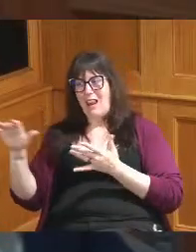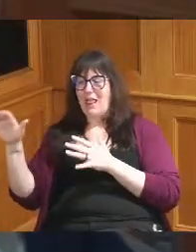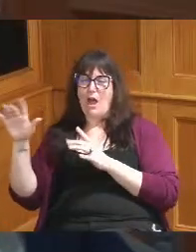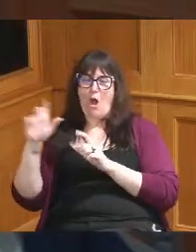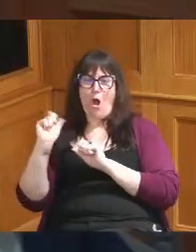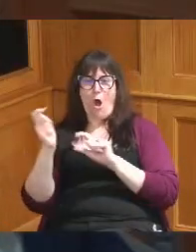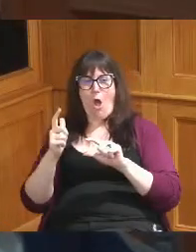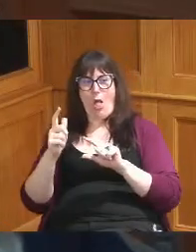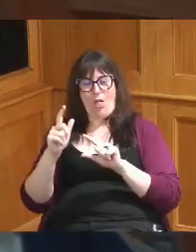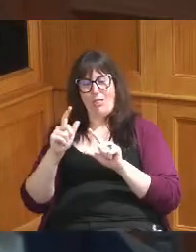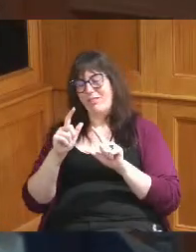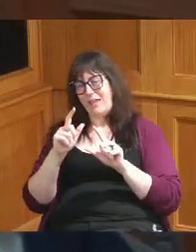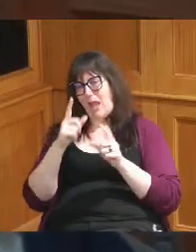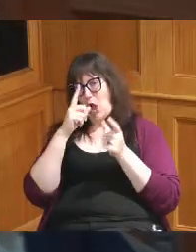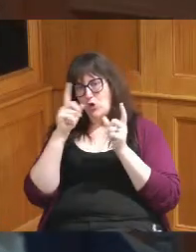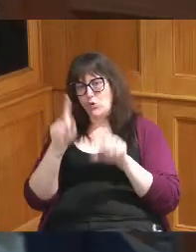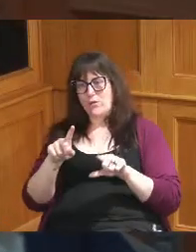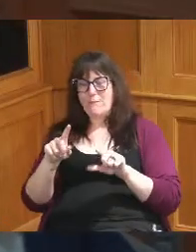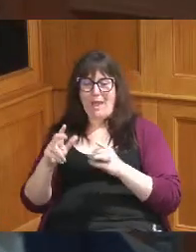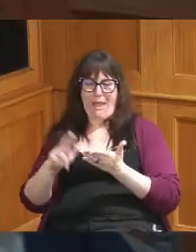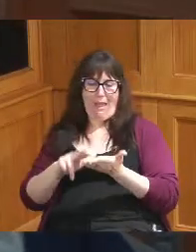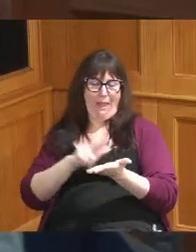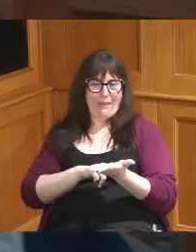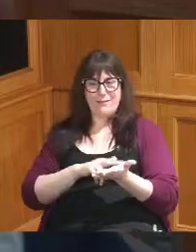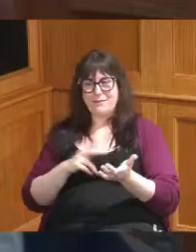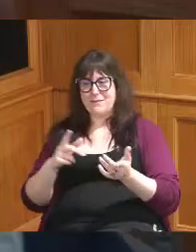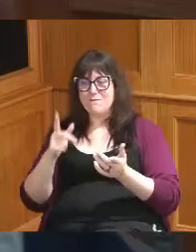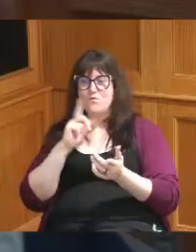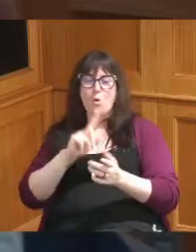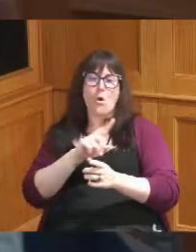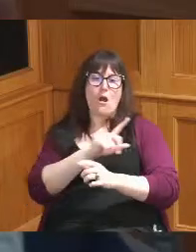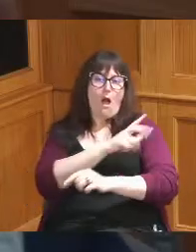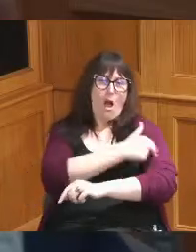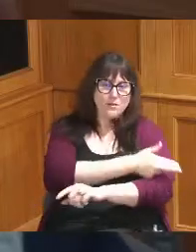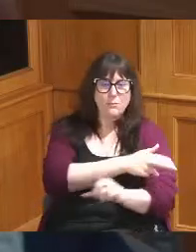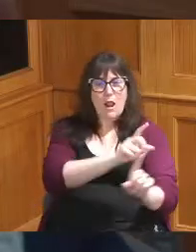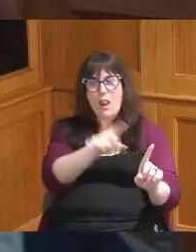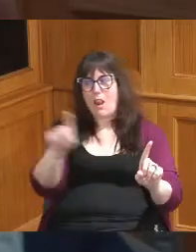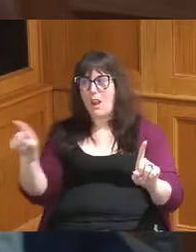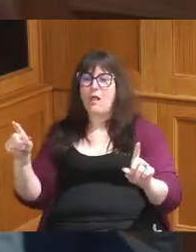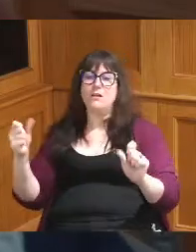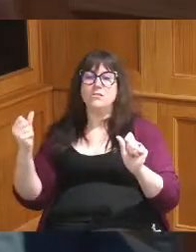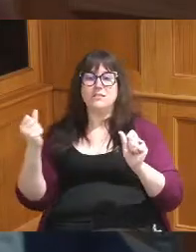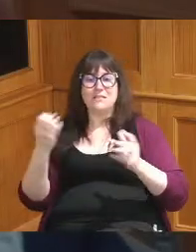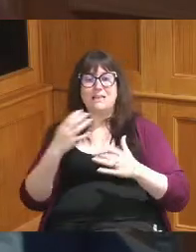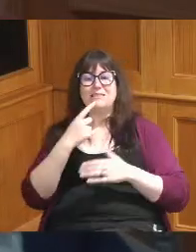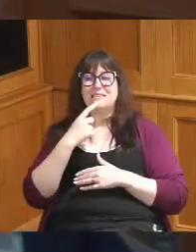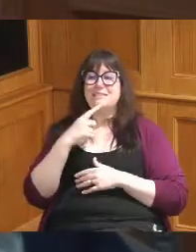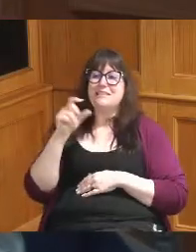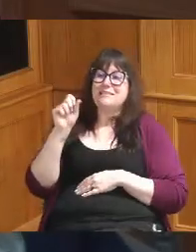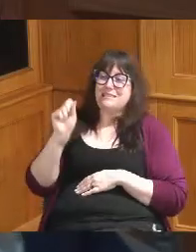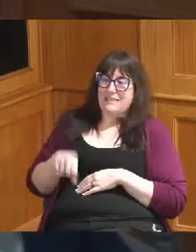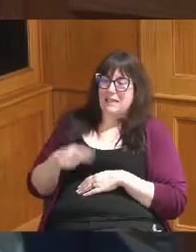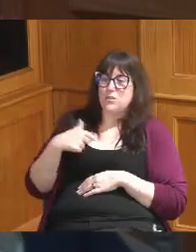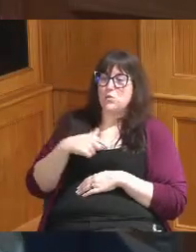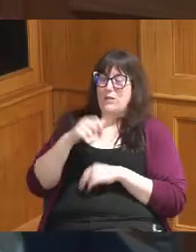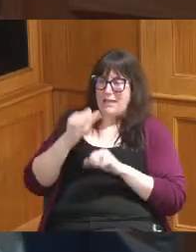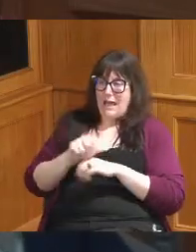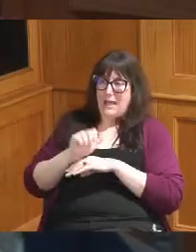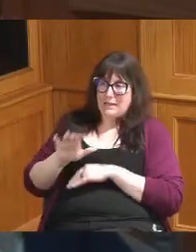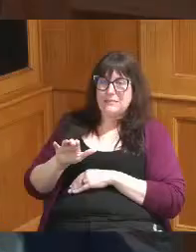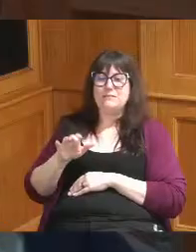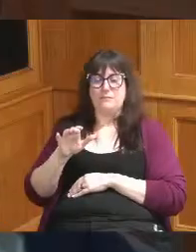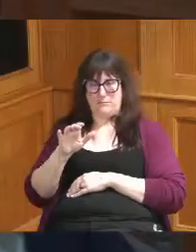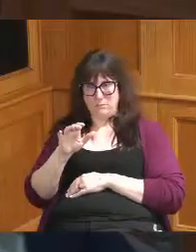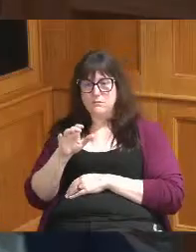those user agreements in place for the hospitals to say, yes, we will submit data to you, or yes, CliniSync can submit data